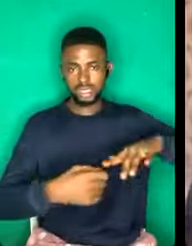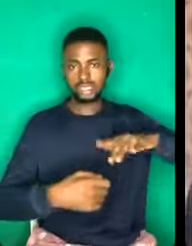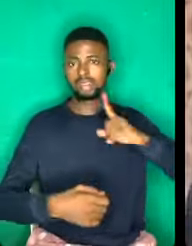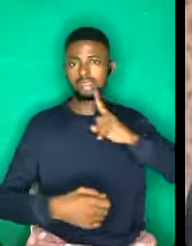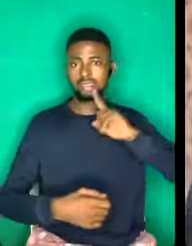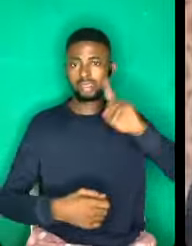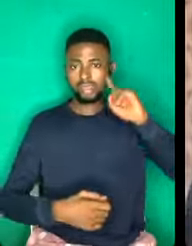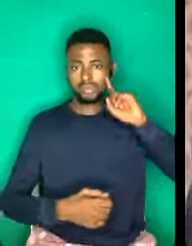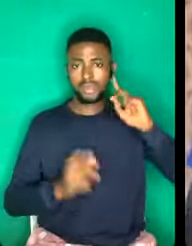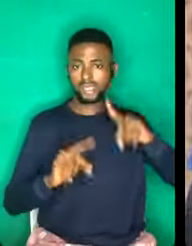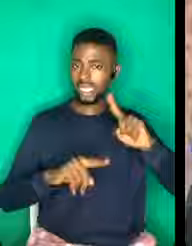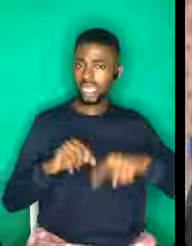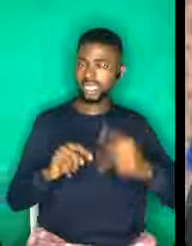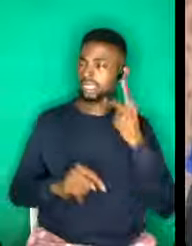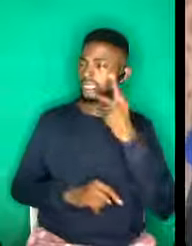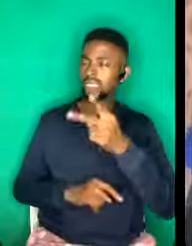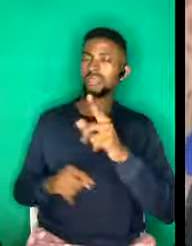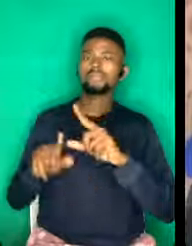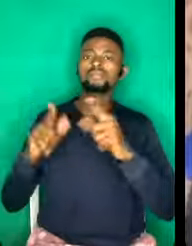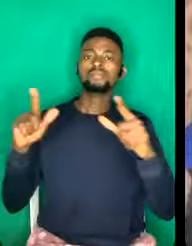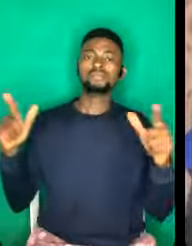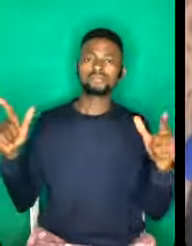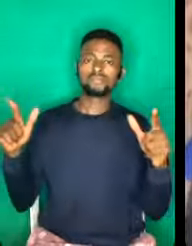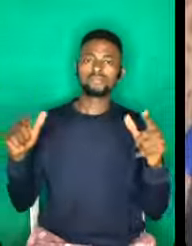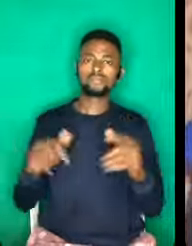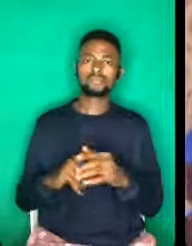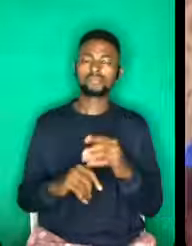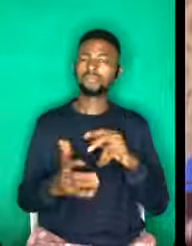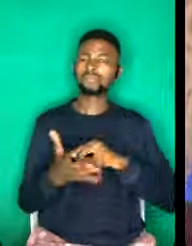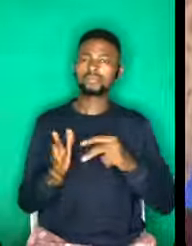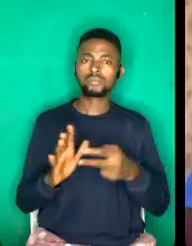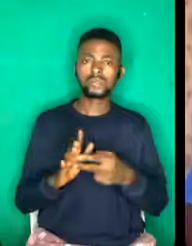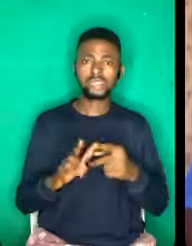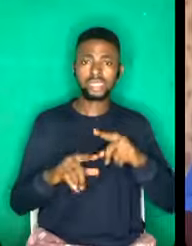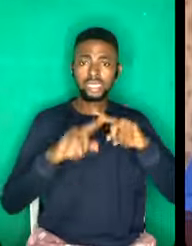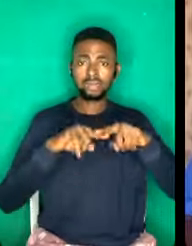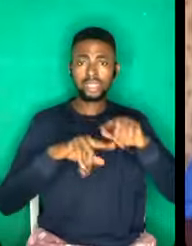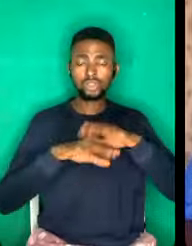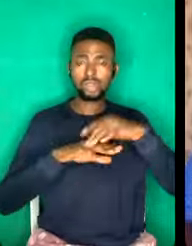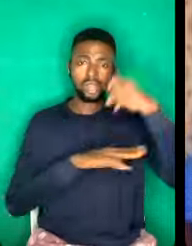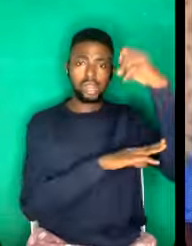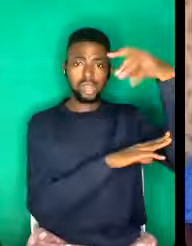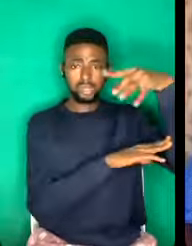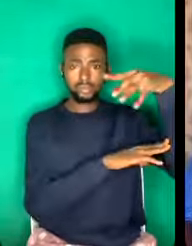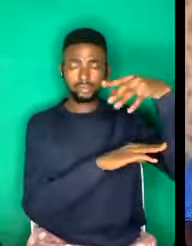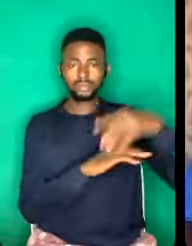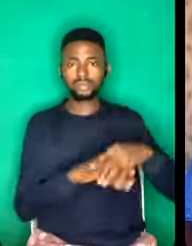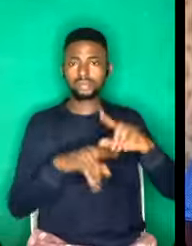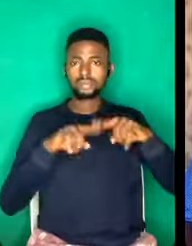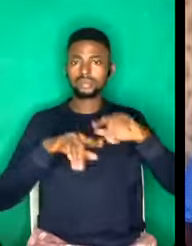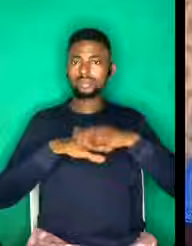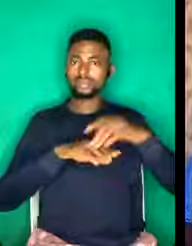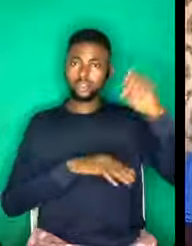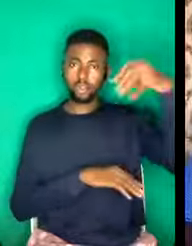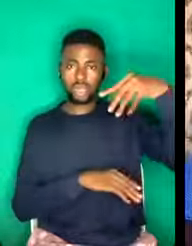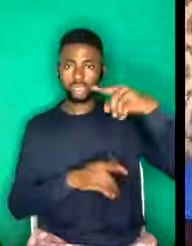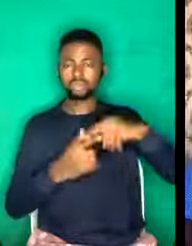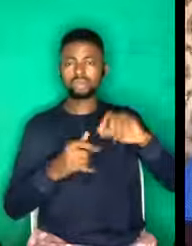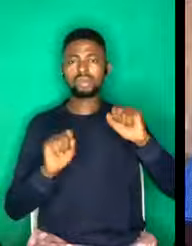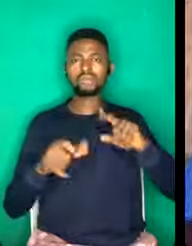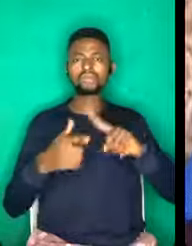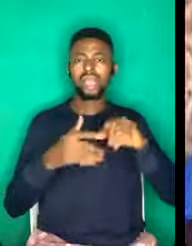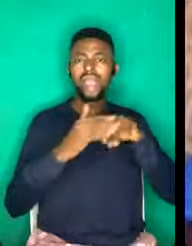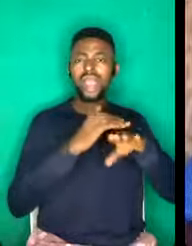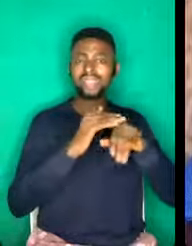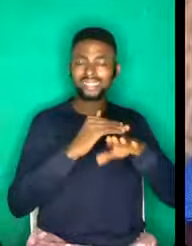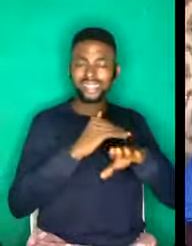the language, which is basically it depends on light. It depends on light to assess the language. However,